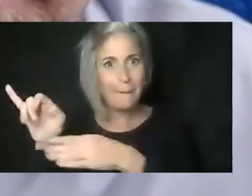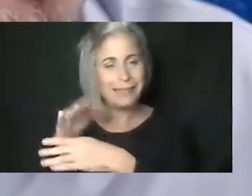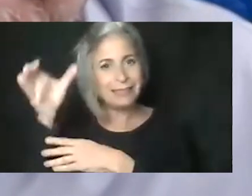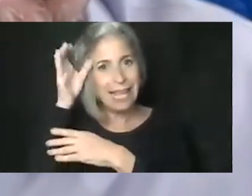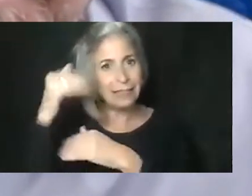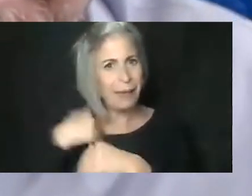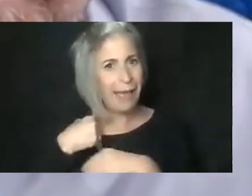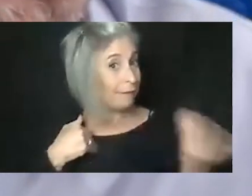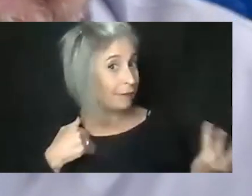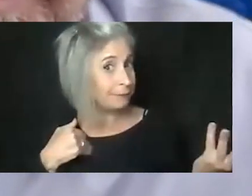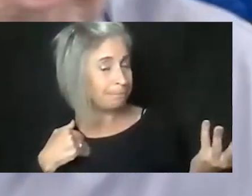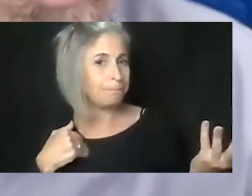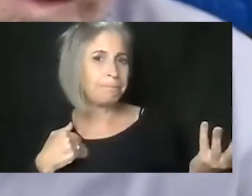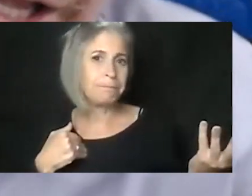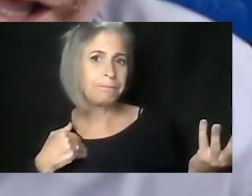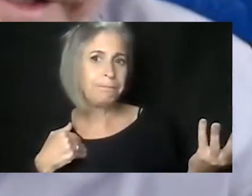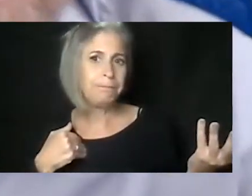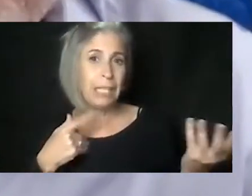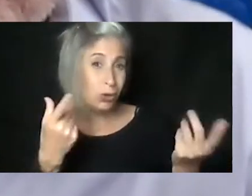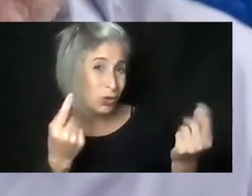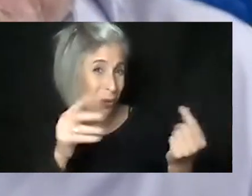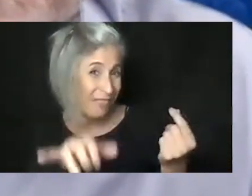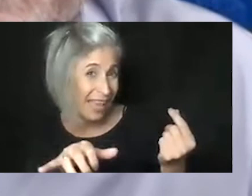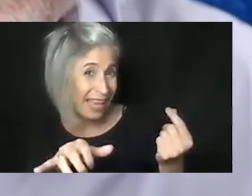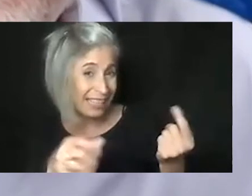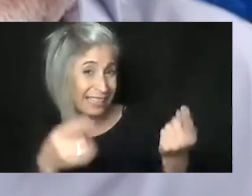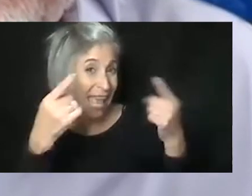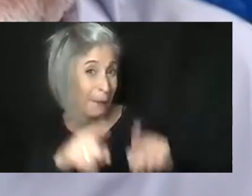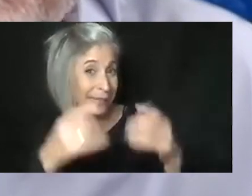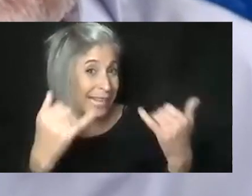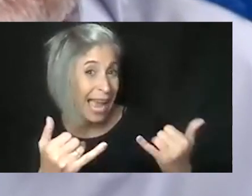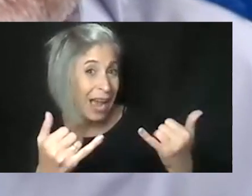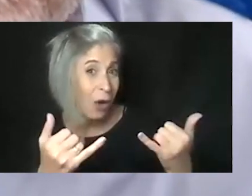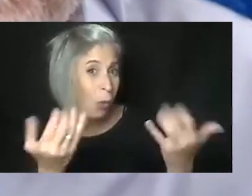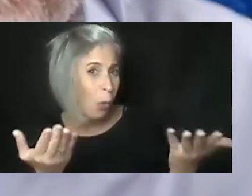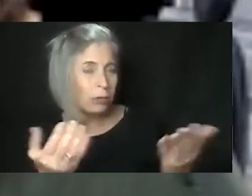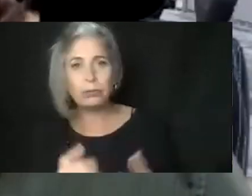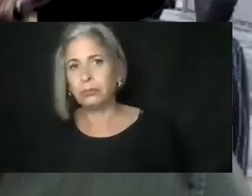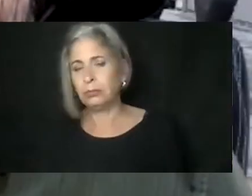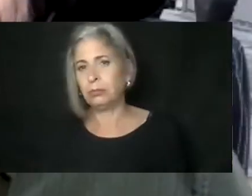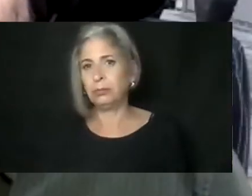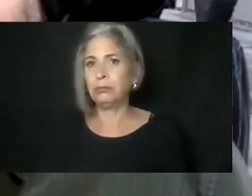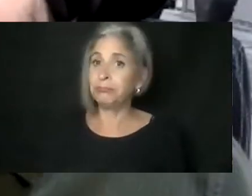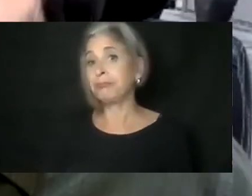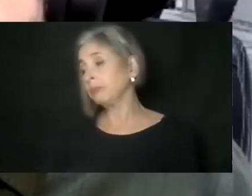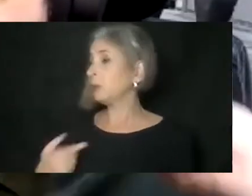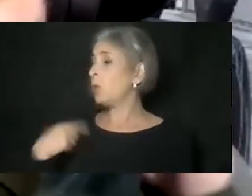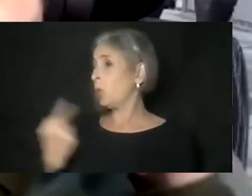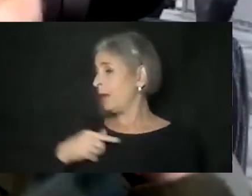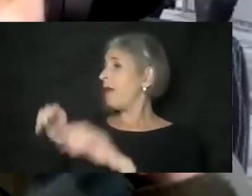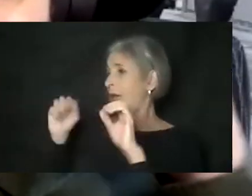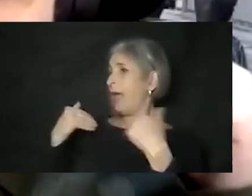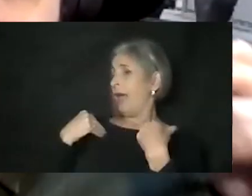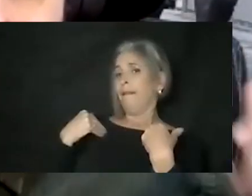have? Are you doing that? Is that in the works? I mean, we certainly have